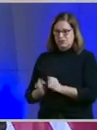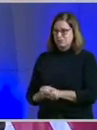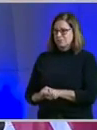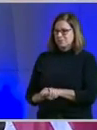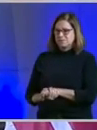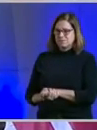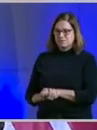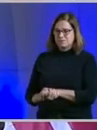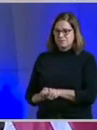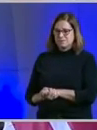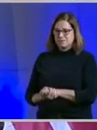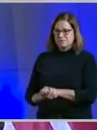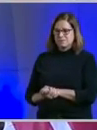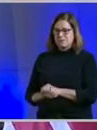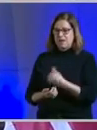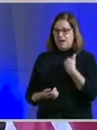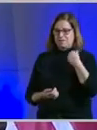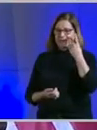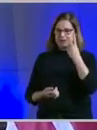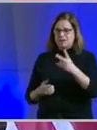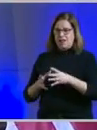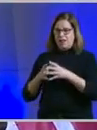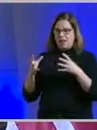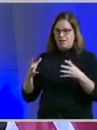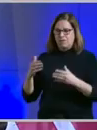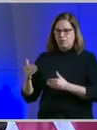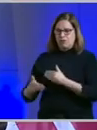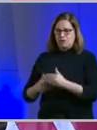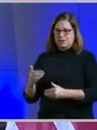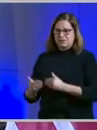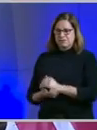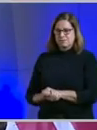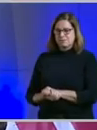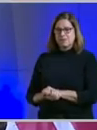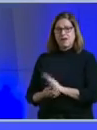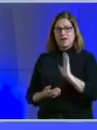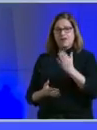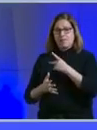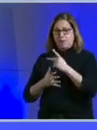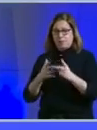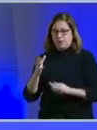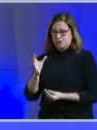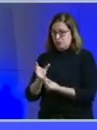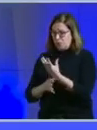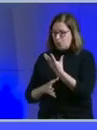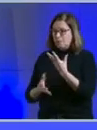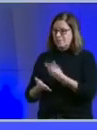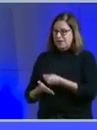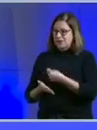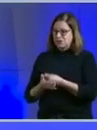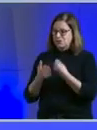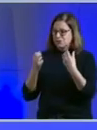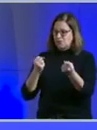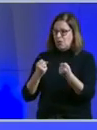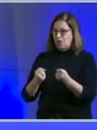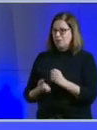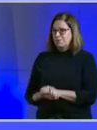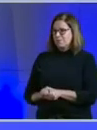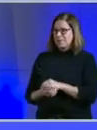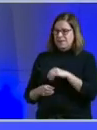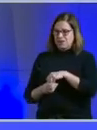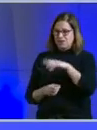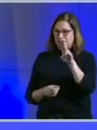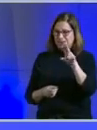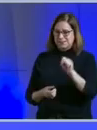seen a lot of progress. Our population is growing. Our finances are very strong, some of the strongest in the nation. We just got our first AAA